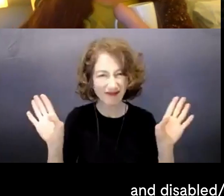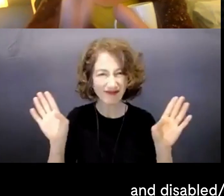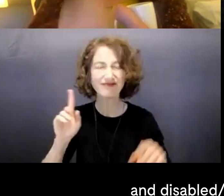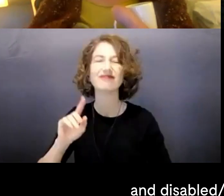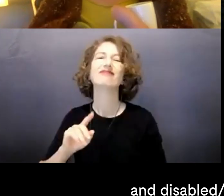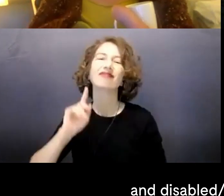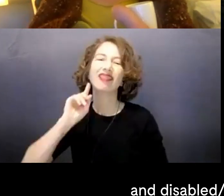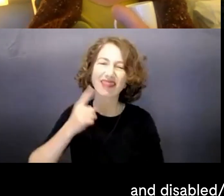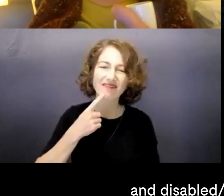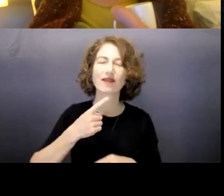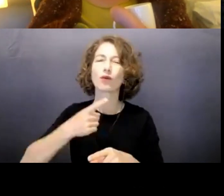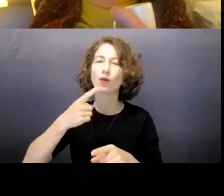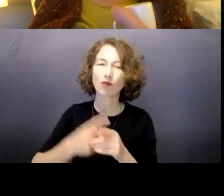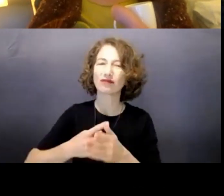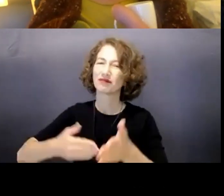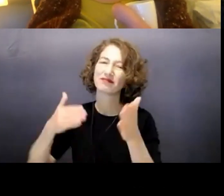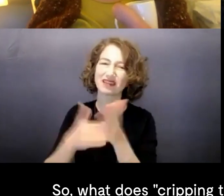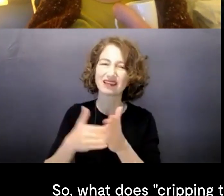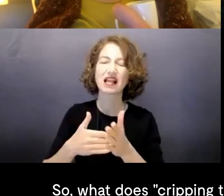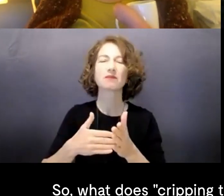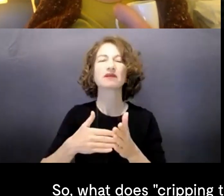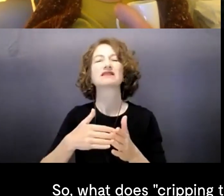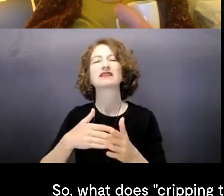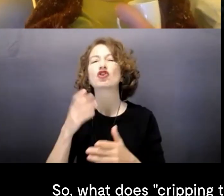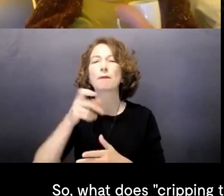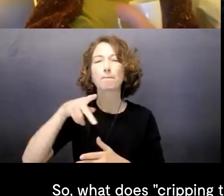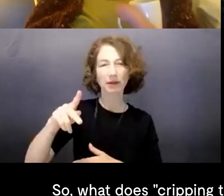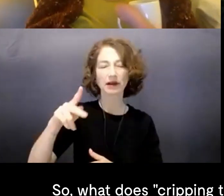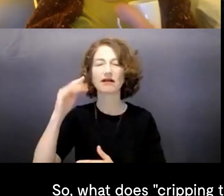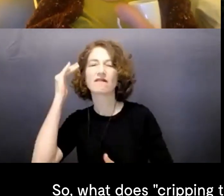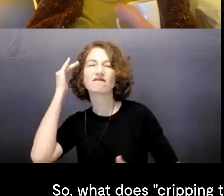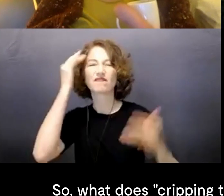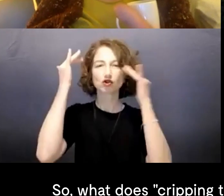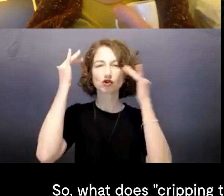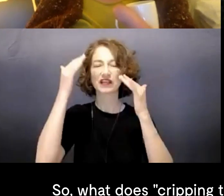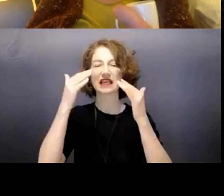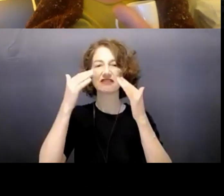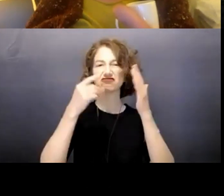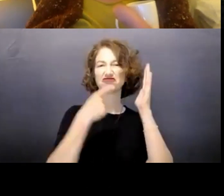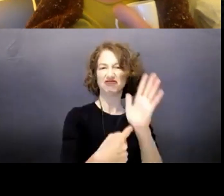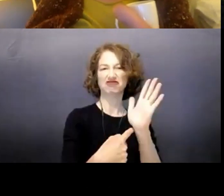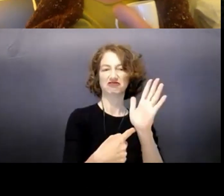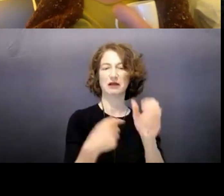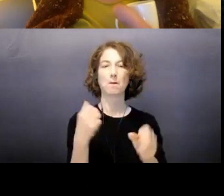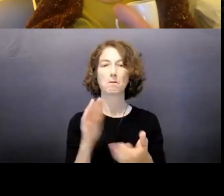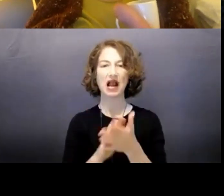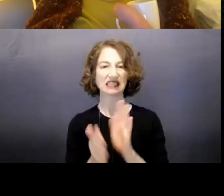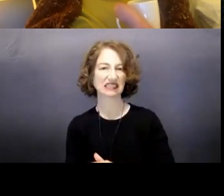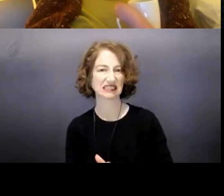thinkers in conversation with each other. So what does cripping the keynote mean to us, or what do we think it means to